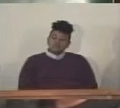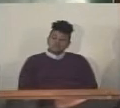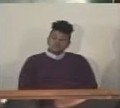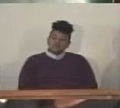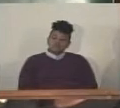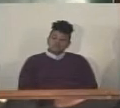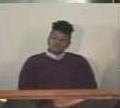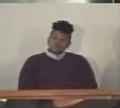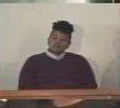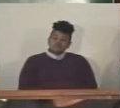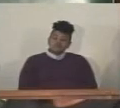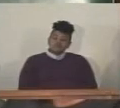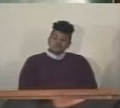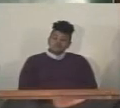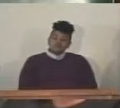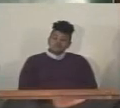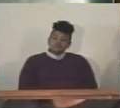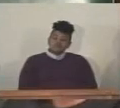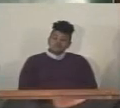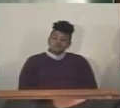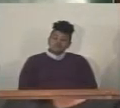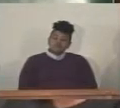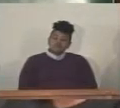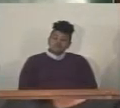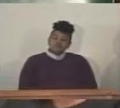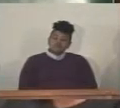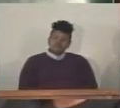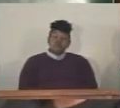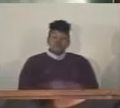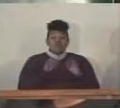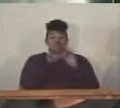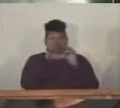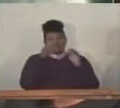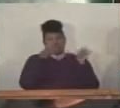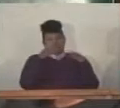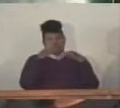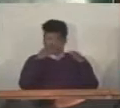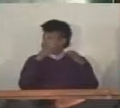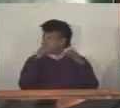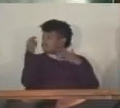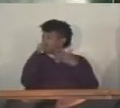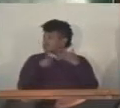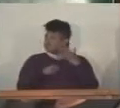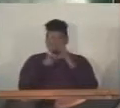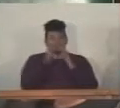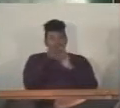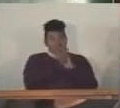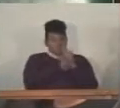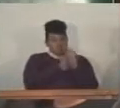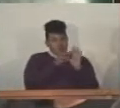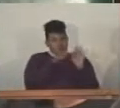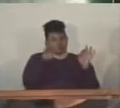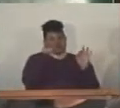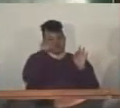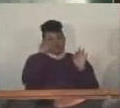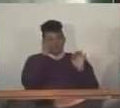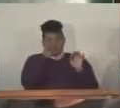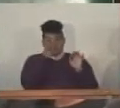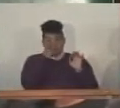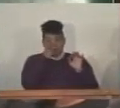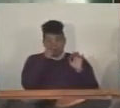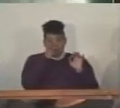envisioned that with the award for losses, the victim will be placed at a minimum in the position he would have been in had the